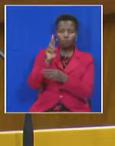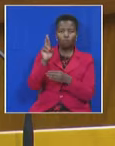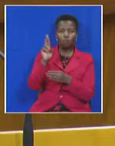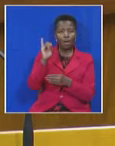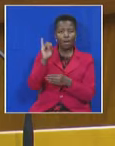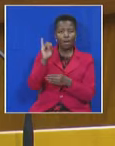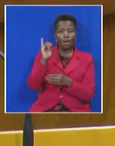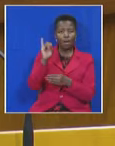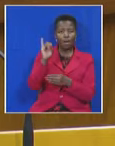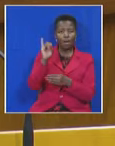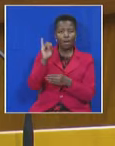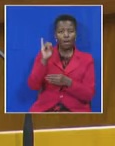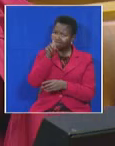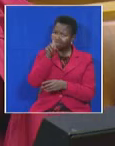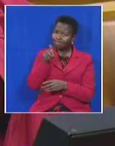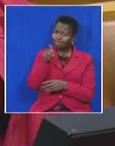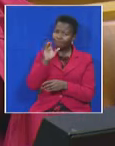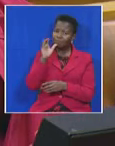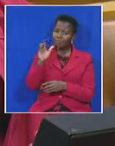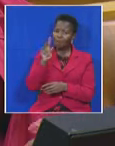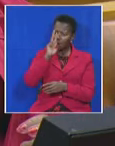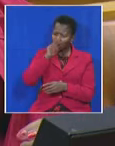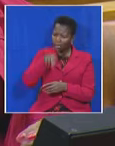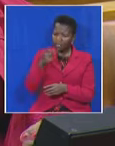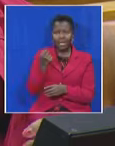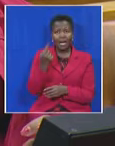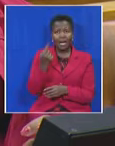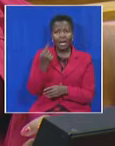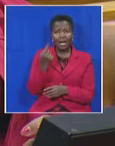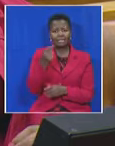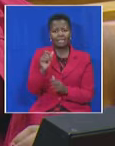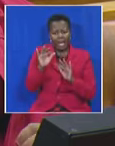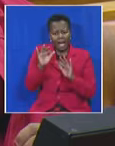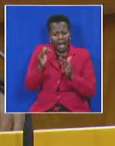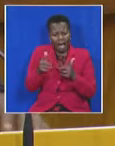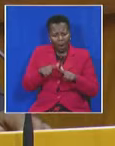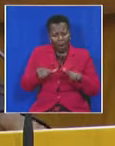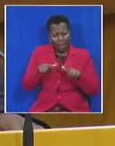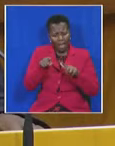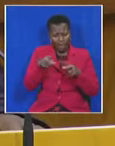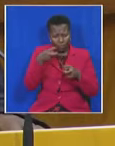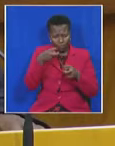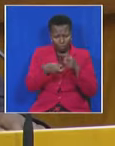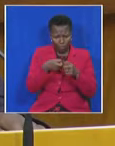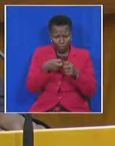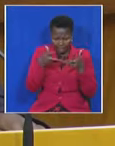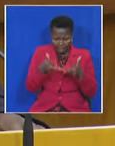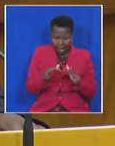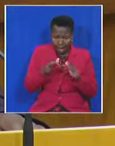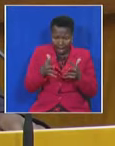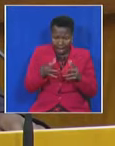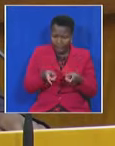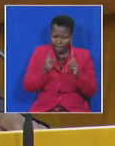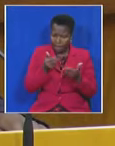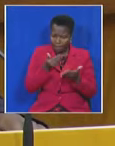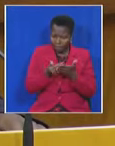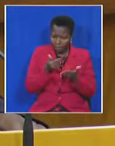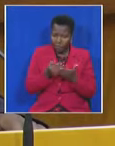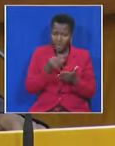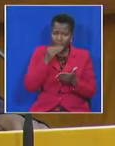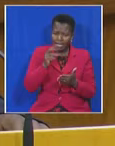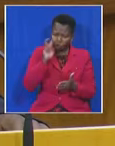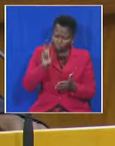this question to understand how we could get our country out of the depth of the danger of mutual